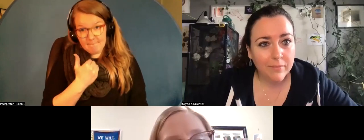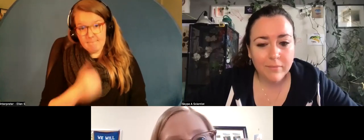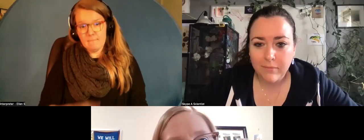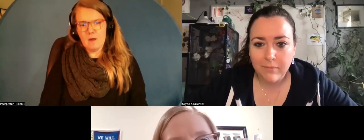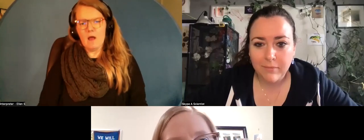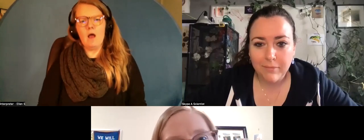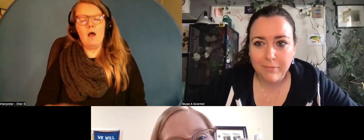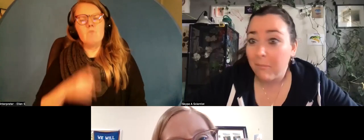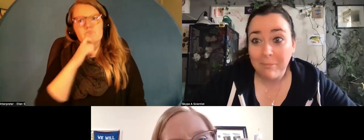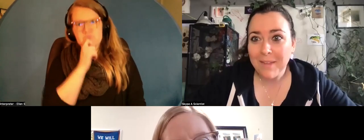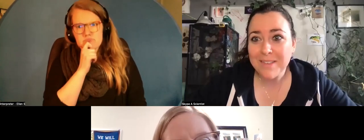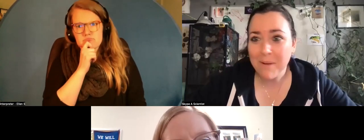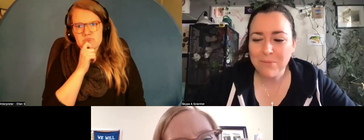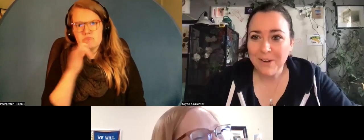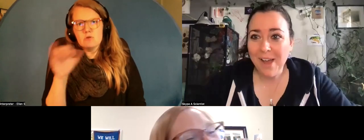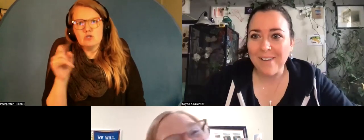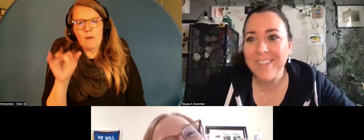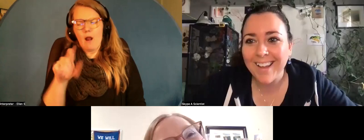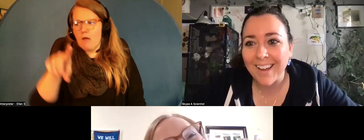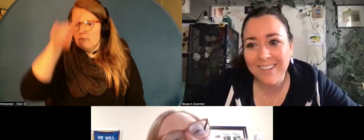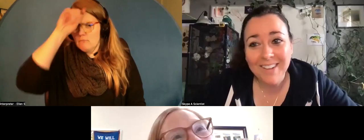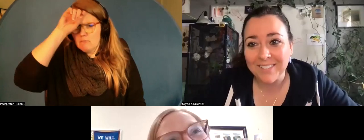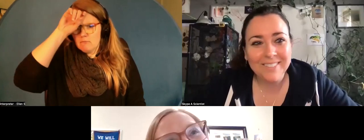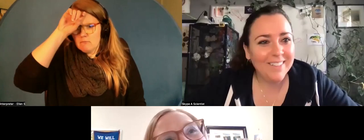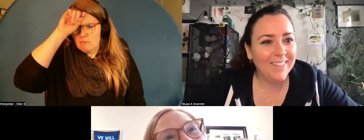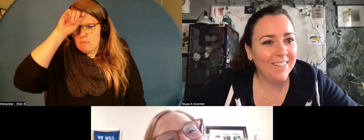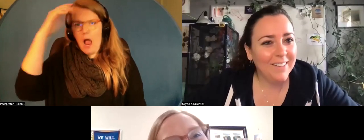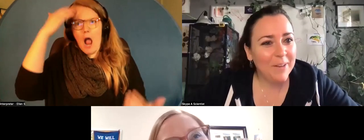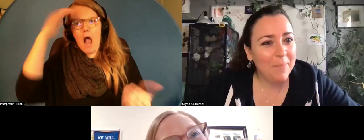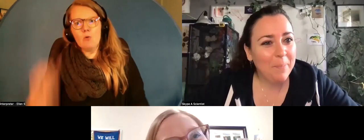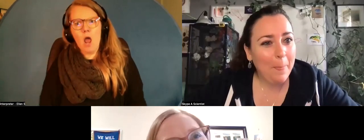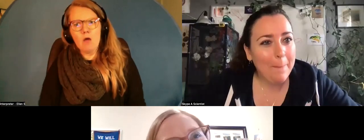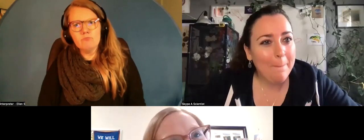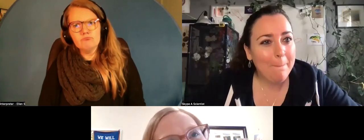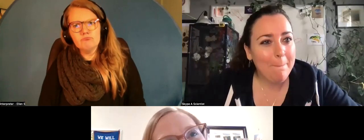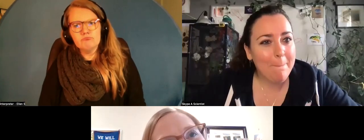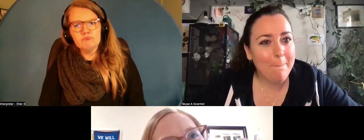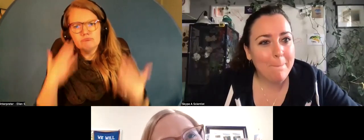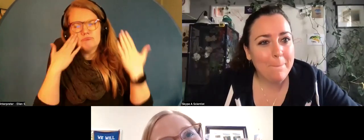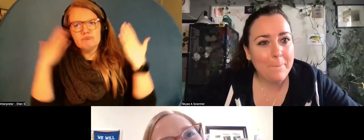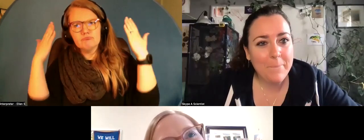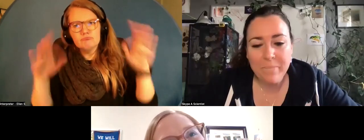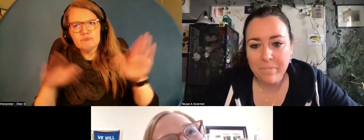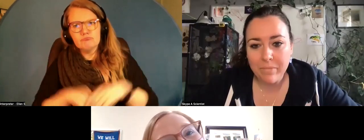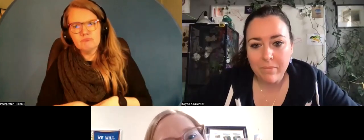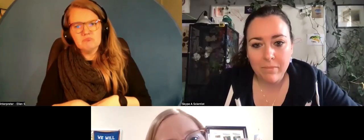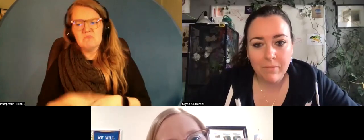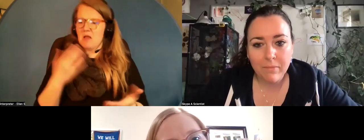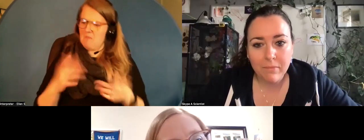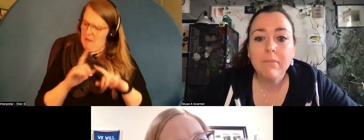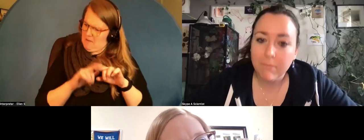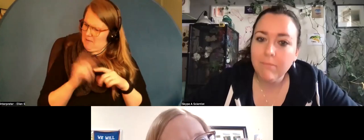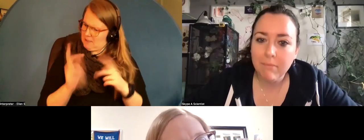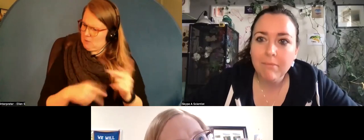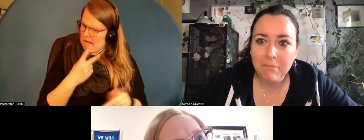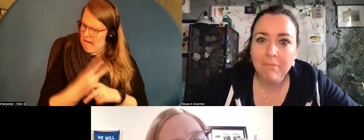I don't know. Sometimes we don't know. Yeah, I don't know. Yeah, I don't know. It might depend on what type of parasite you